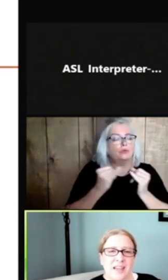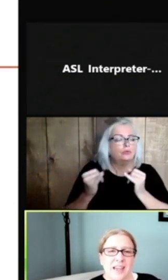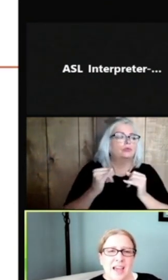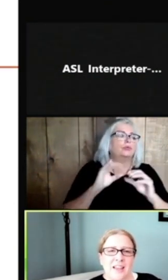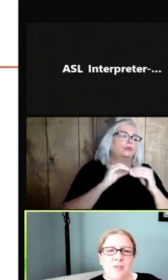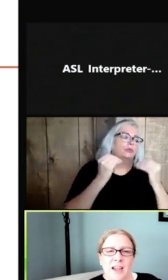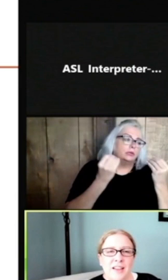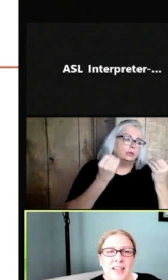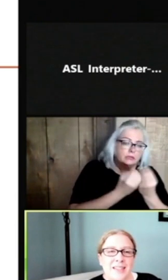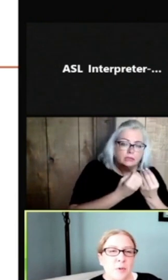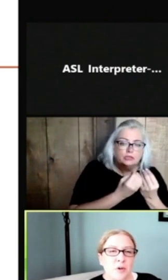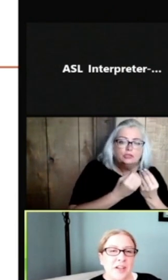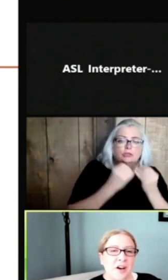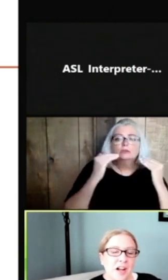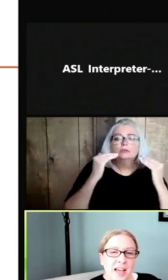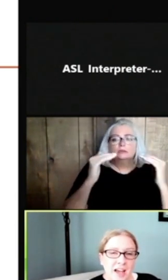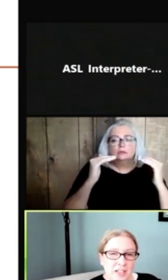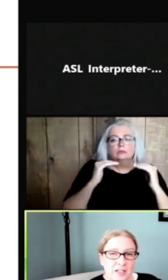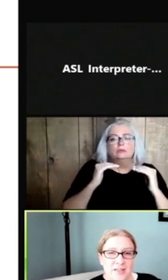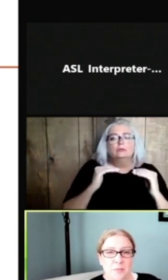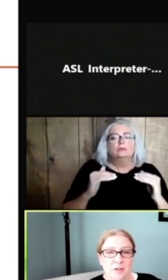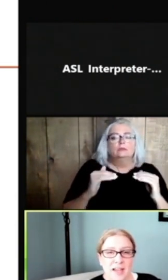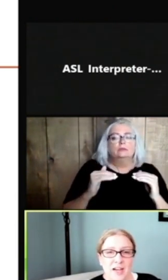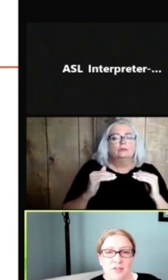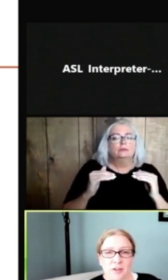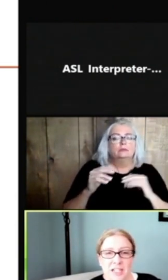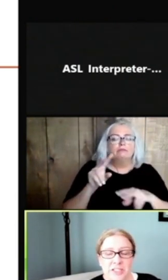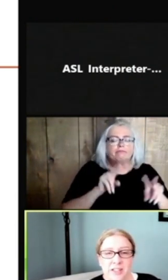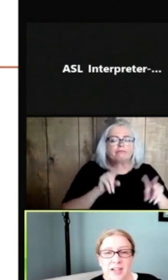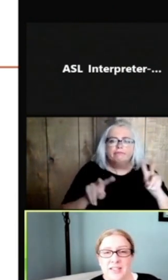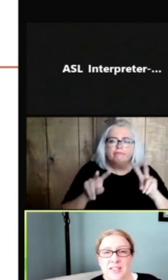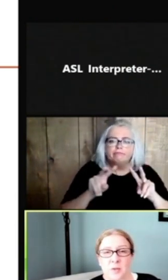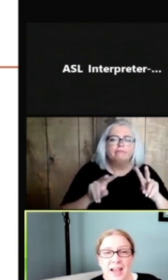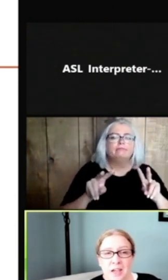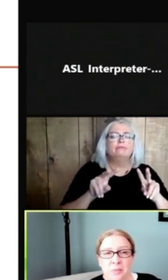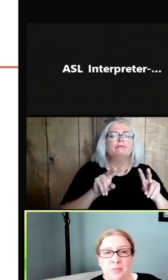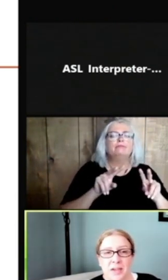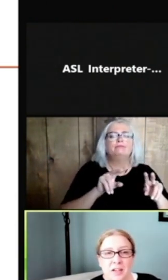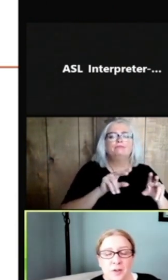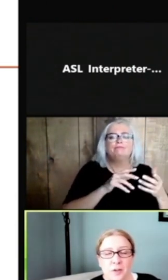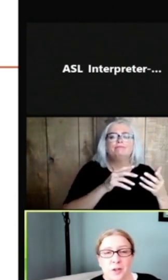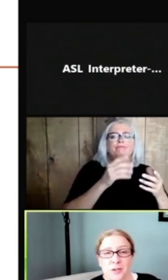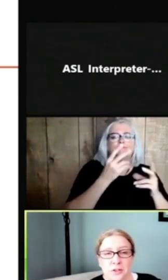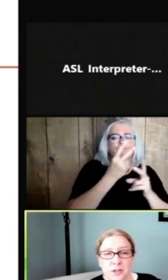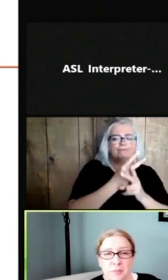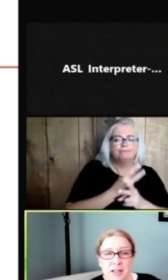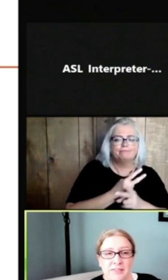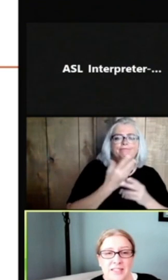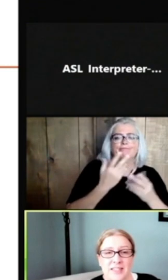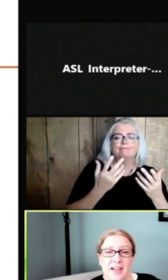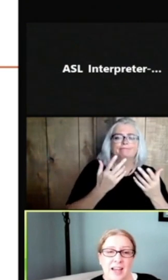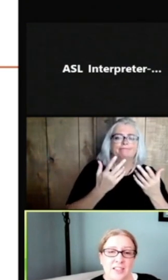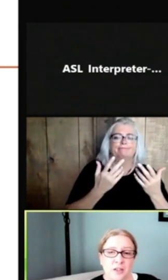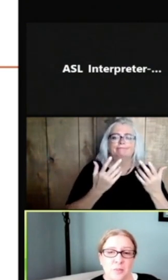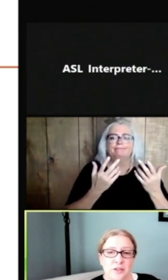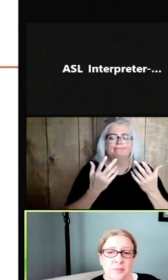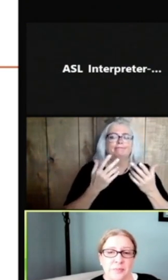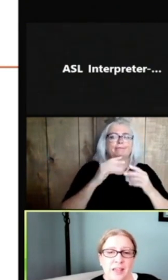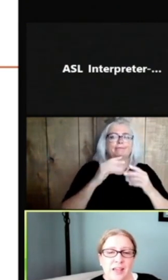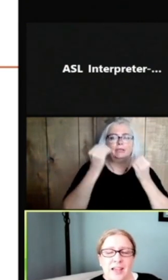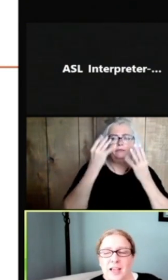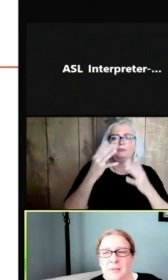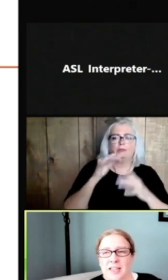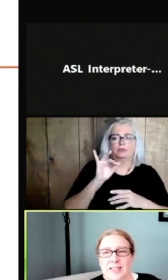important. And then finally, exploring all avenues to provide information that is reliable, meaningful, culturally relevant, and